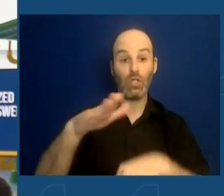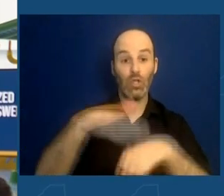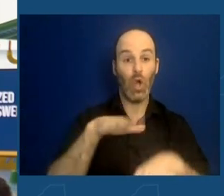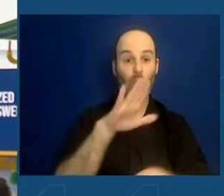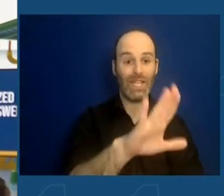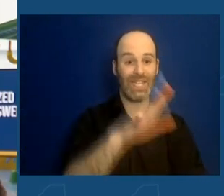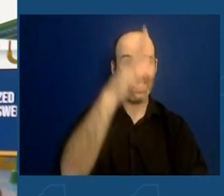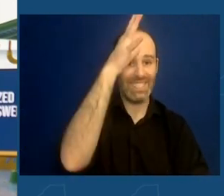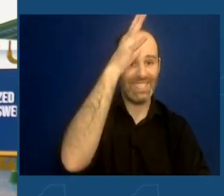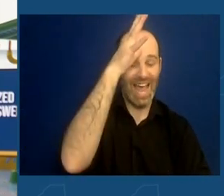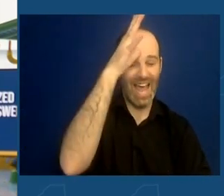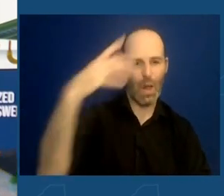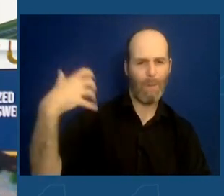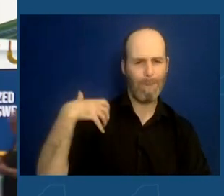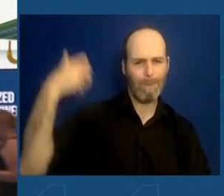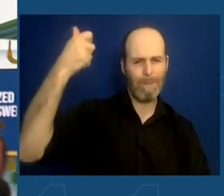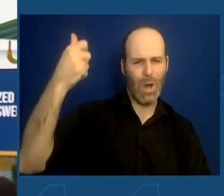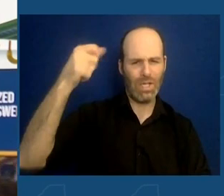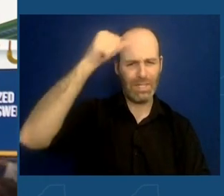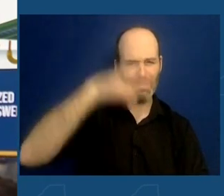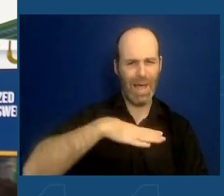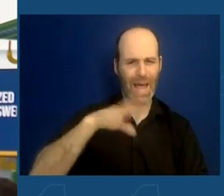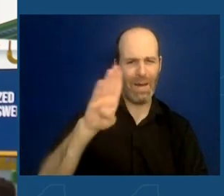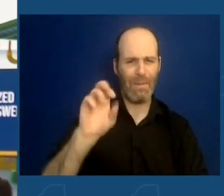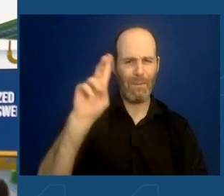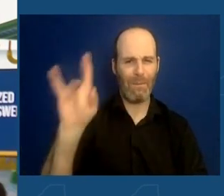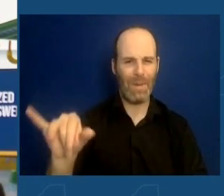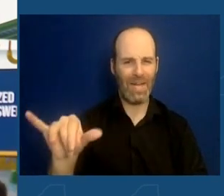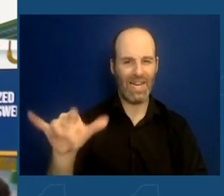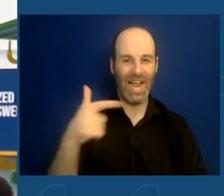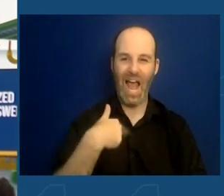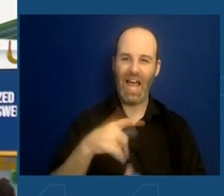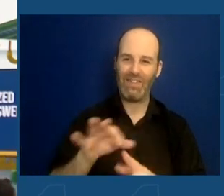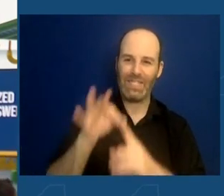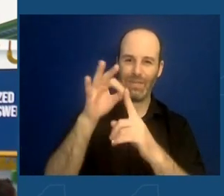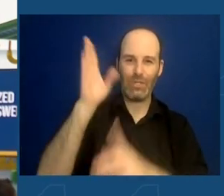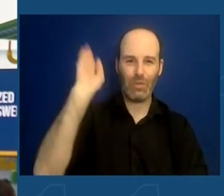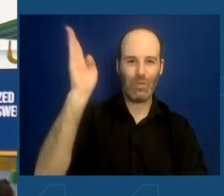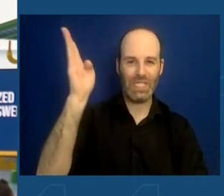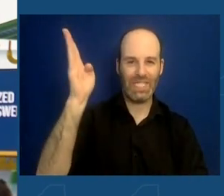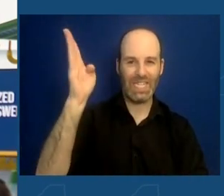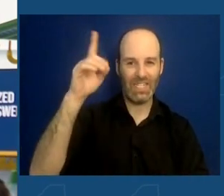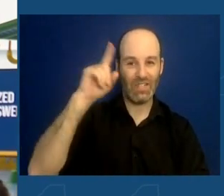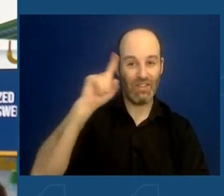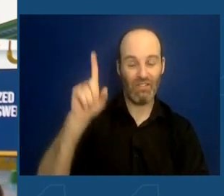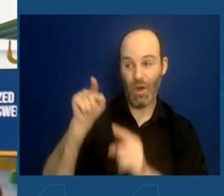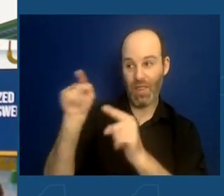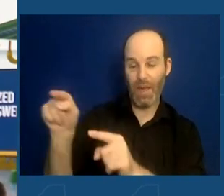boss man, Buddy, because I have a special presentation I just want to give to him.